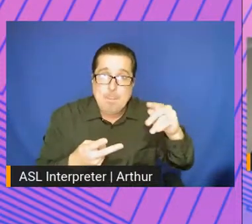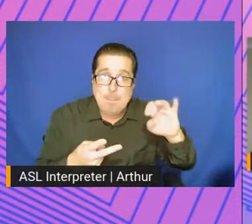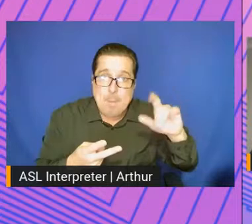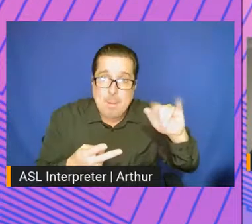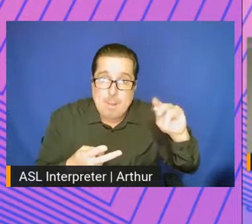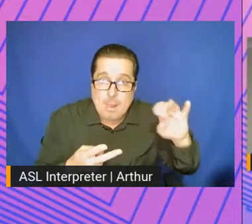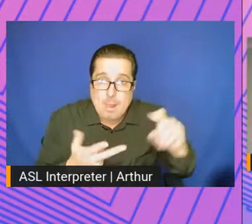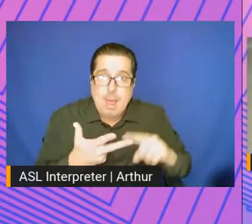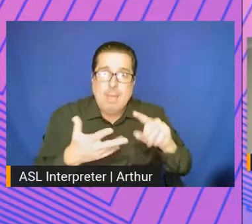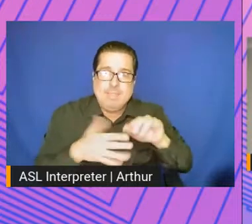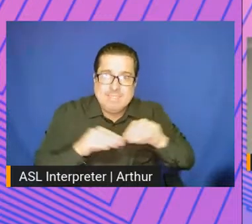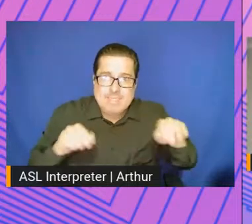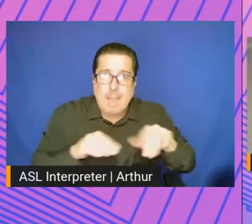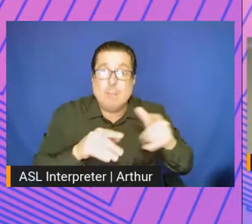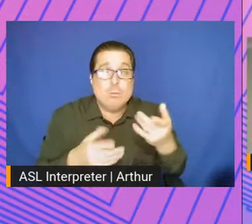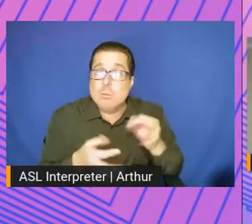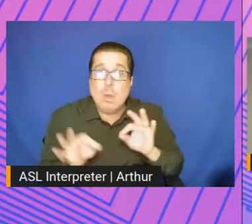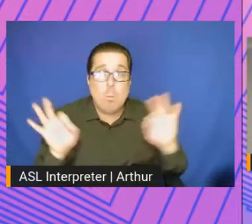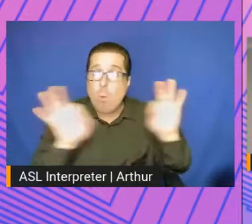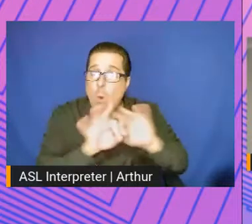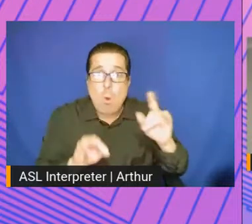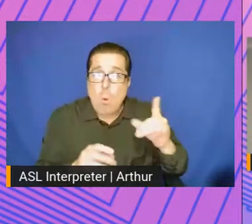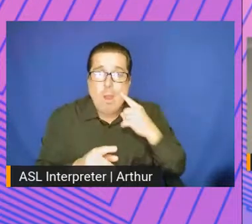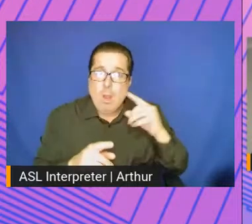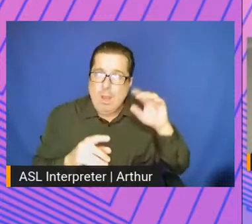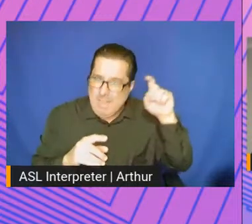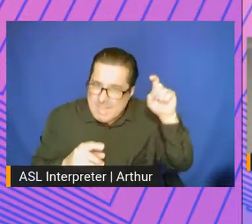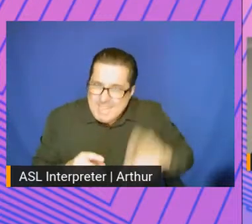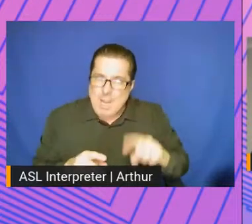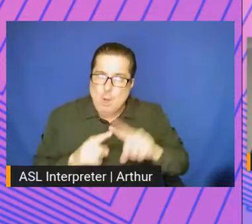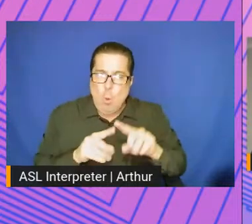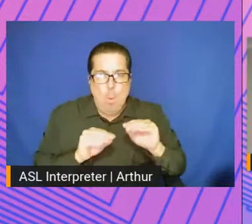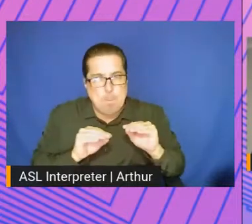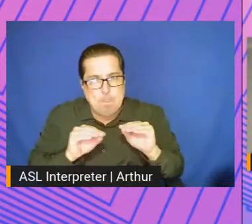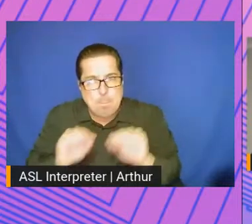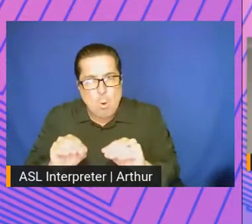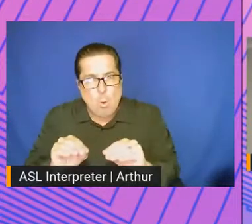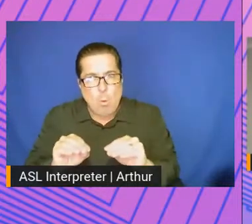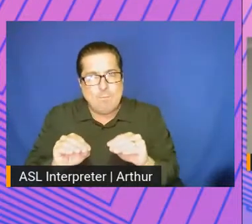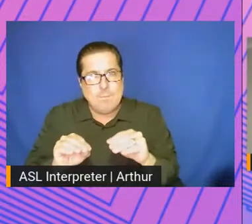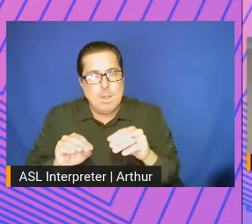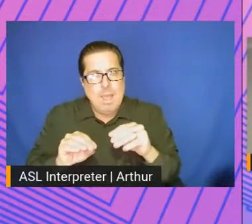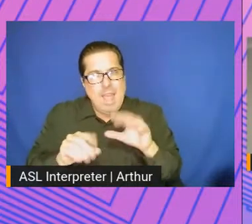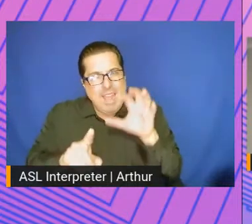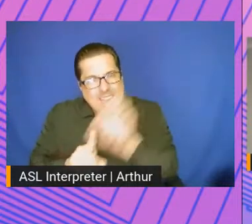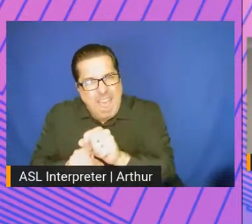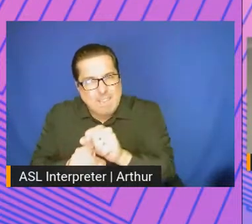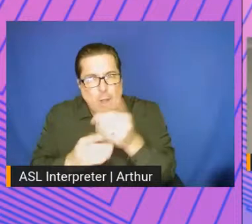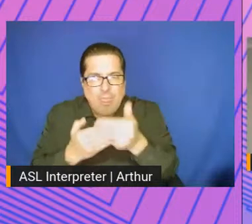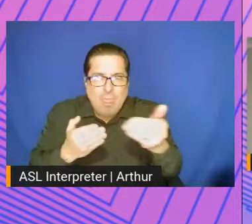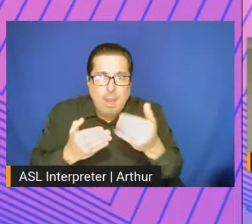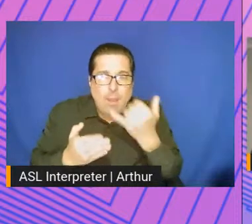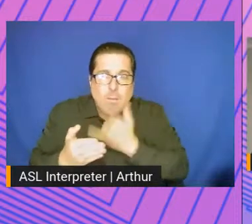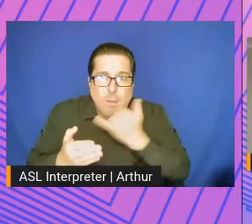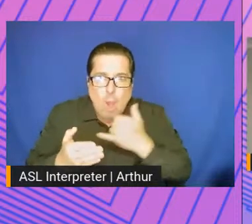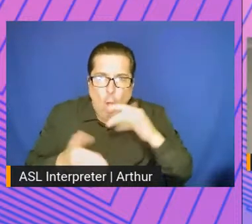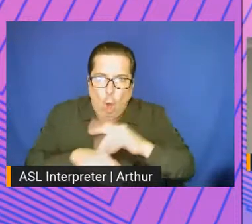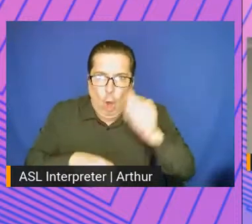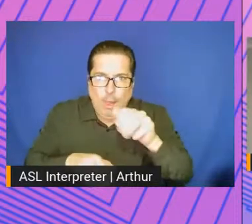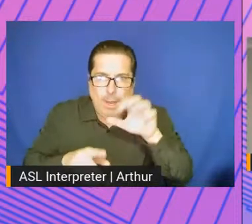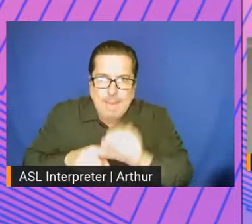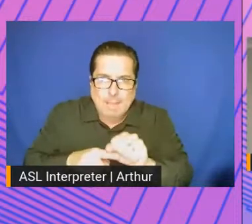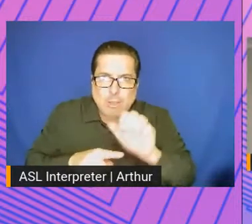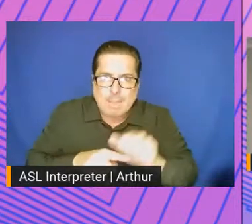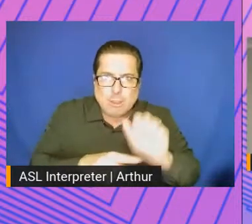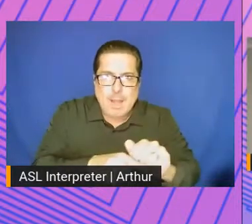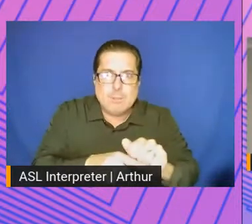security left is to essentially, move, try and catch things early. That's the basic idea of it.